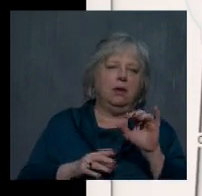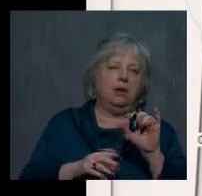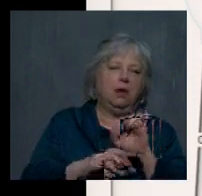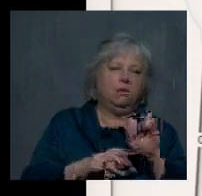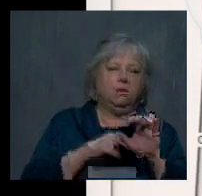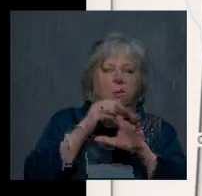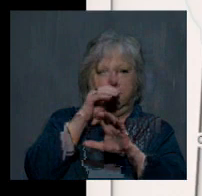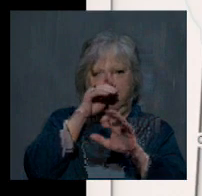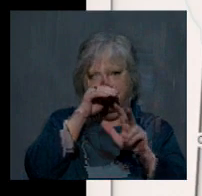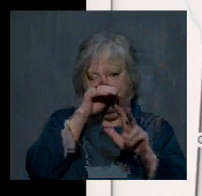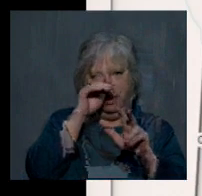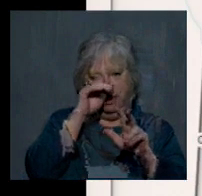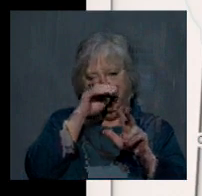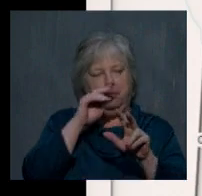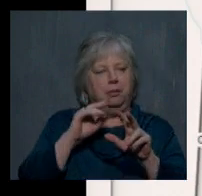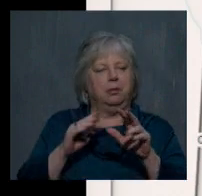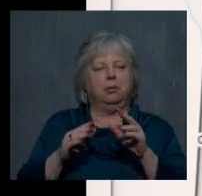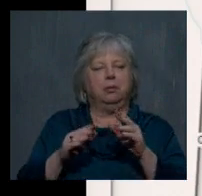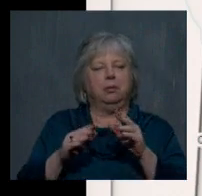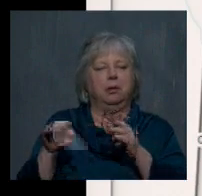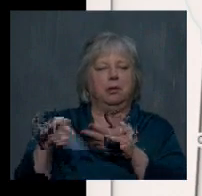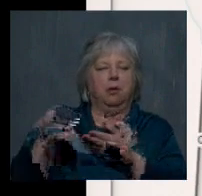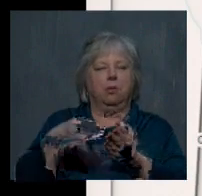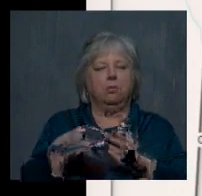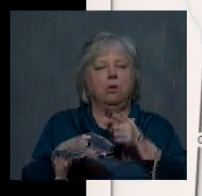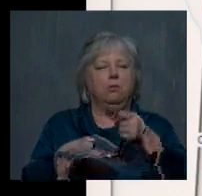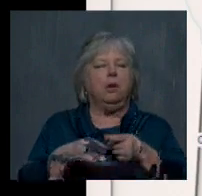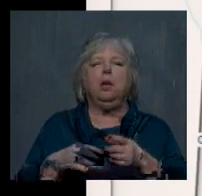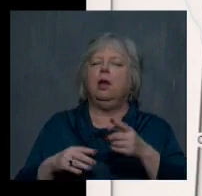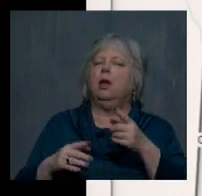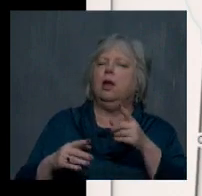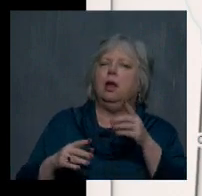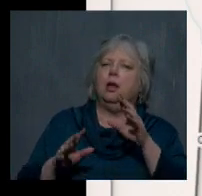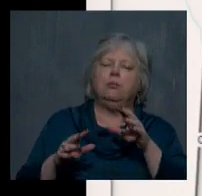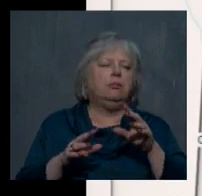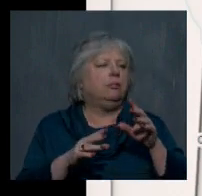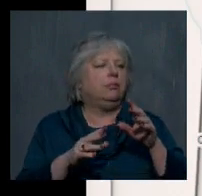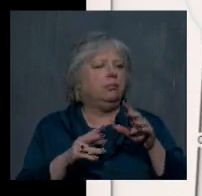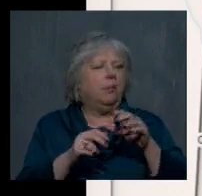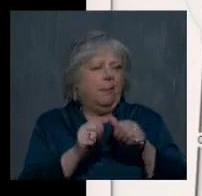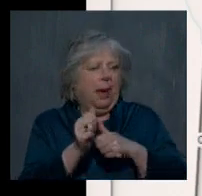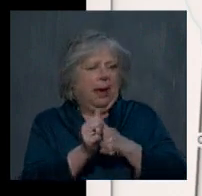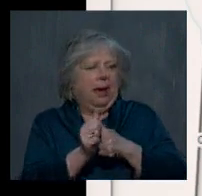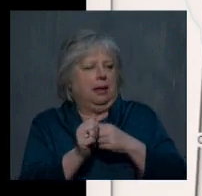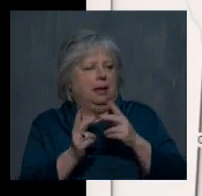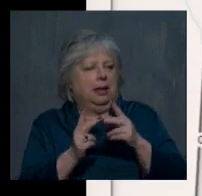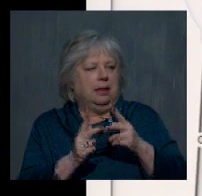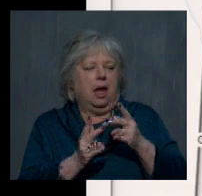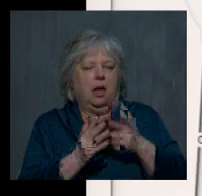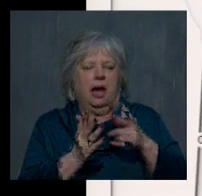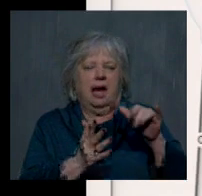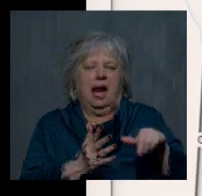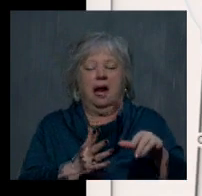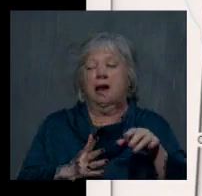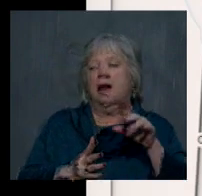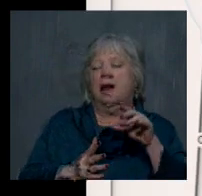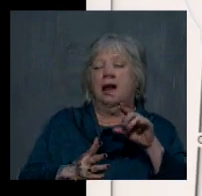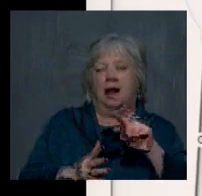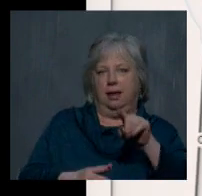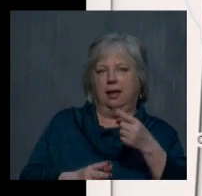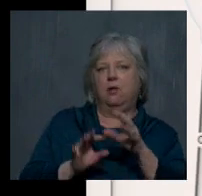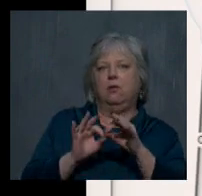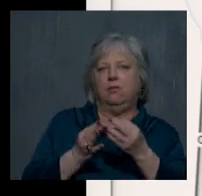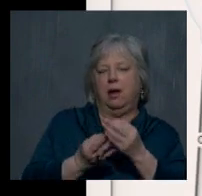street. What are the buildings back in this site? Residential. The single